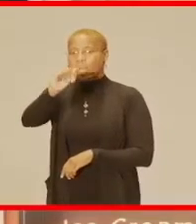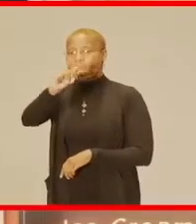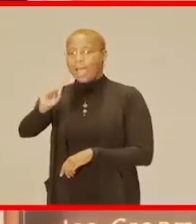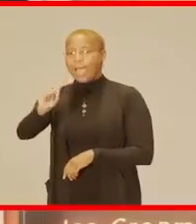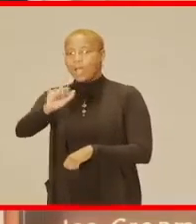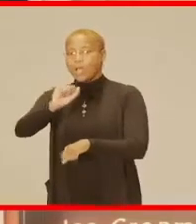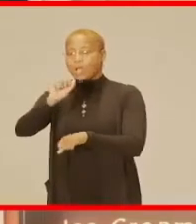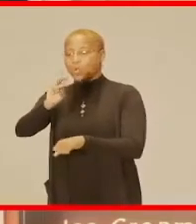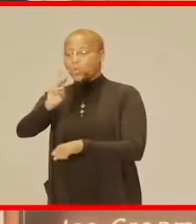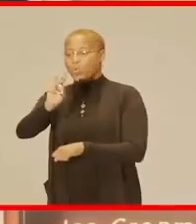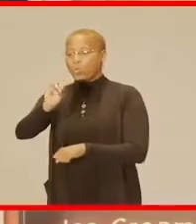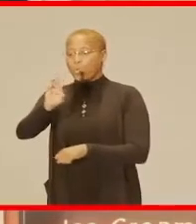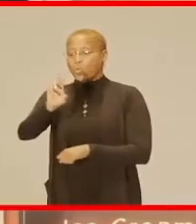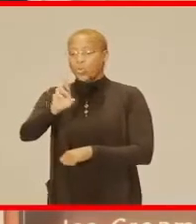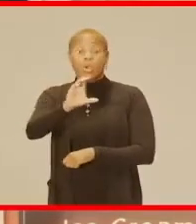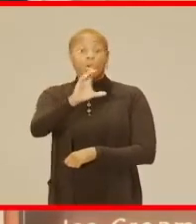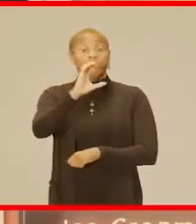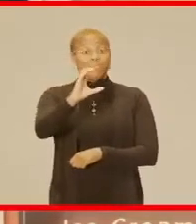Anyone familiar with the series Cells at Work?